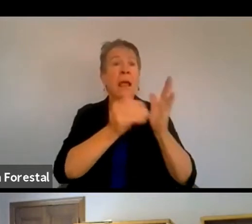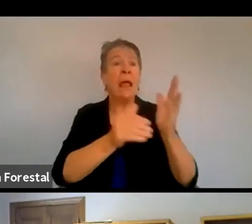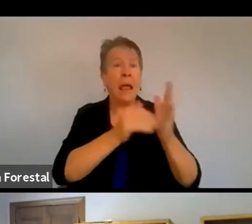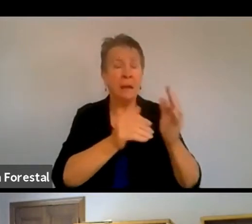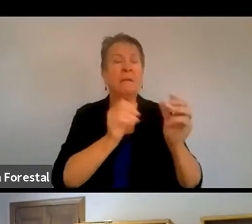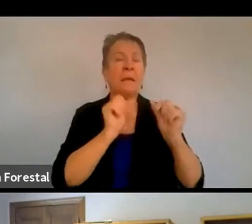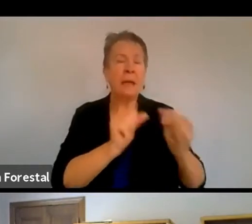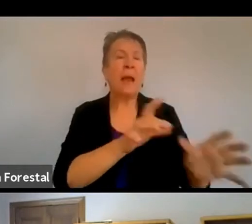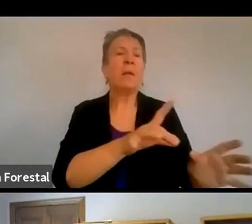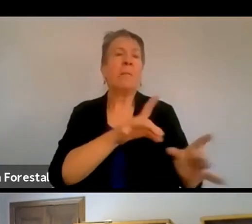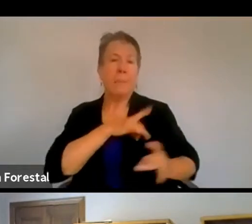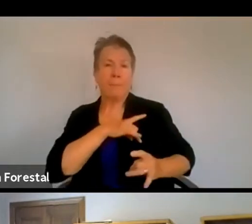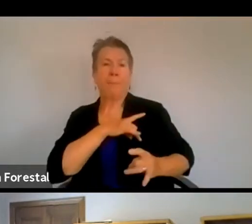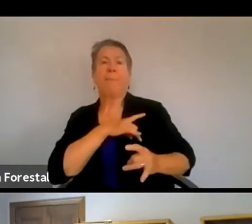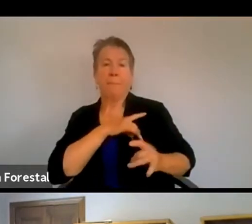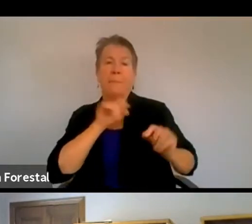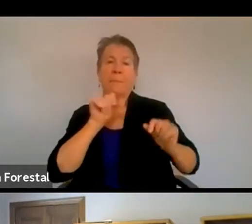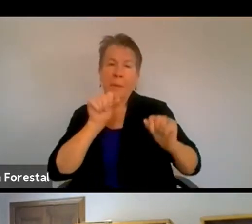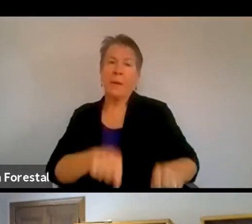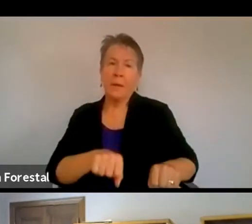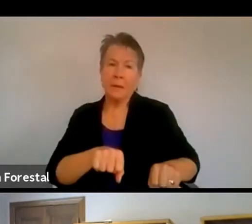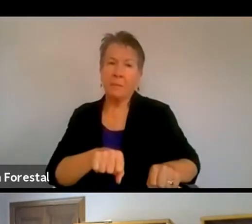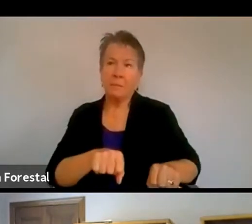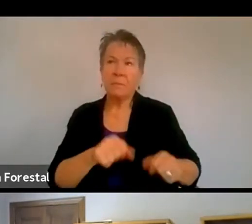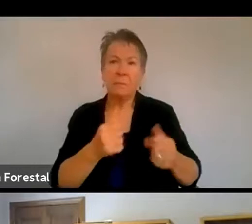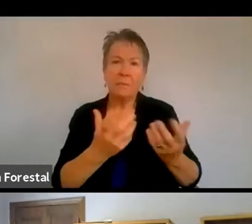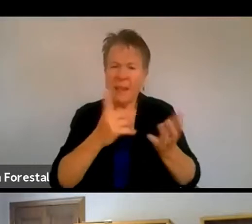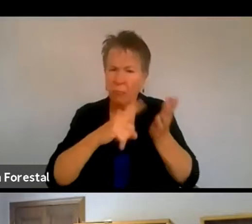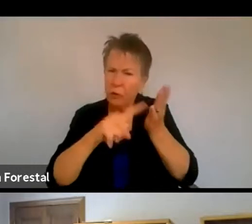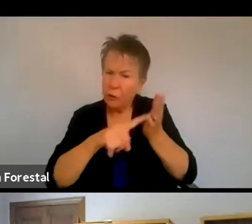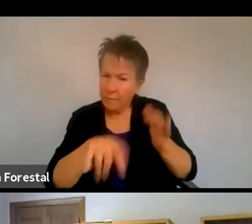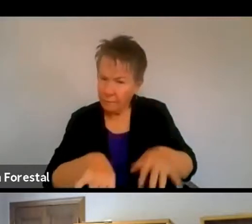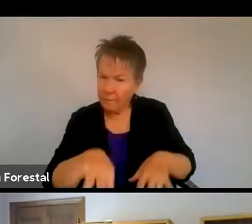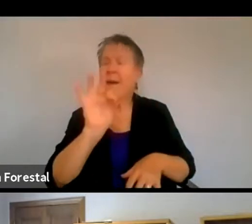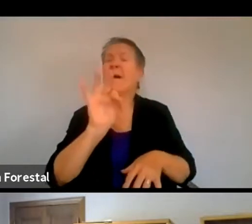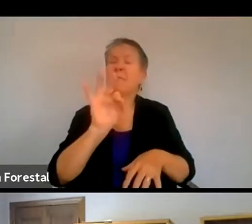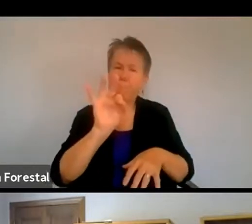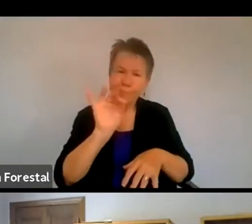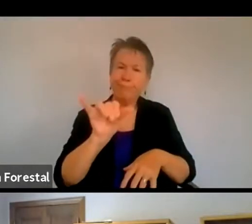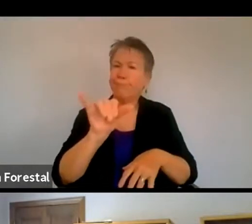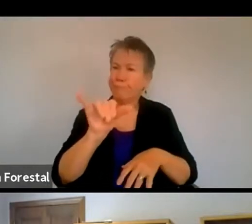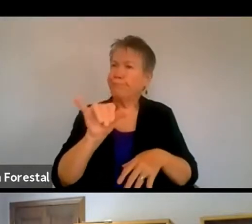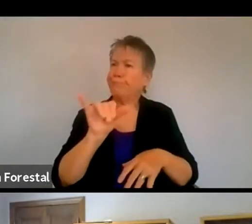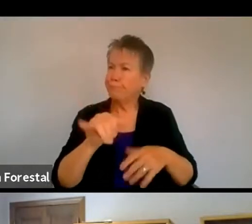brief encounters that cumulatively exceeded 15 minutes did occur.